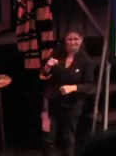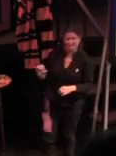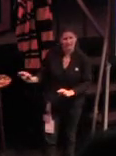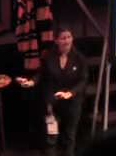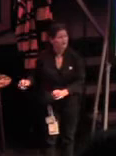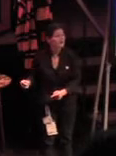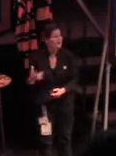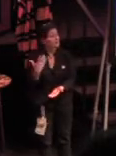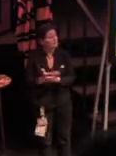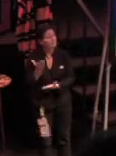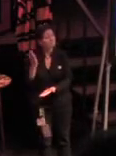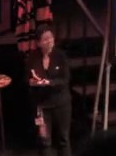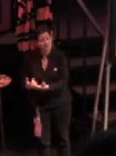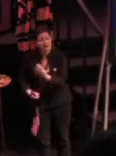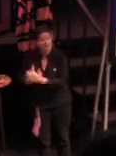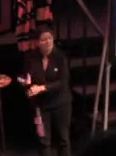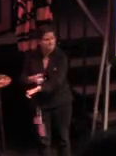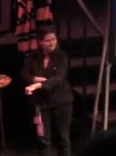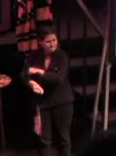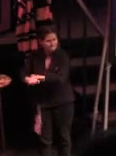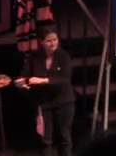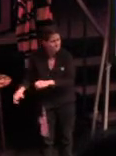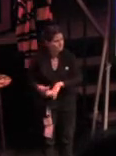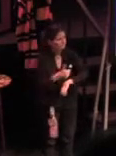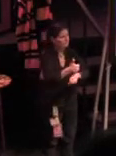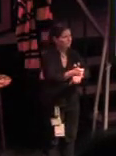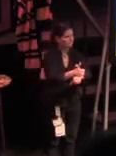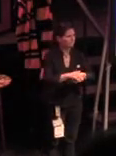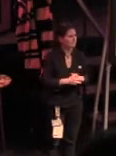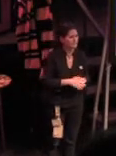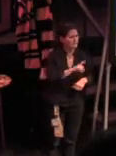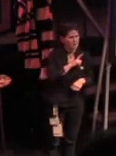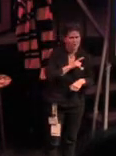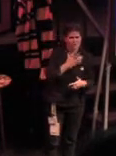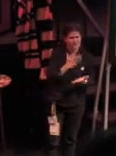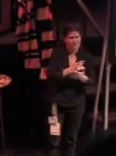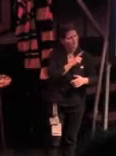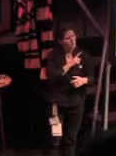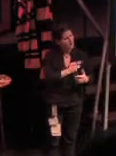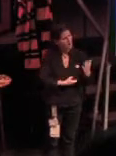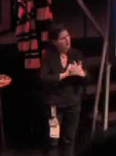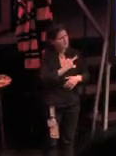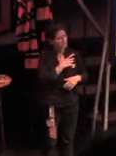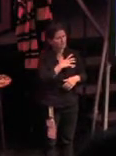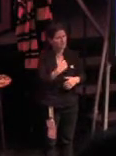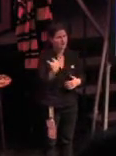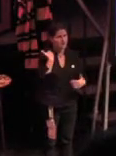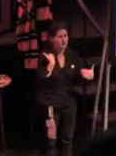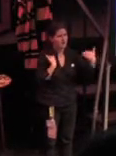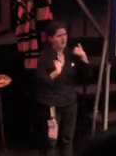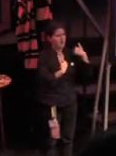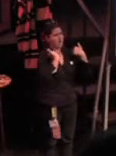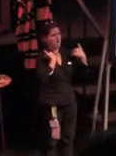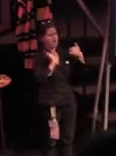zone of being oversubscribed and asked to speak at so many things and looking at panels and being like, oh yeah, Sade's